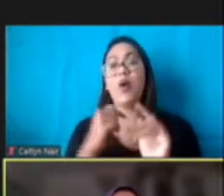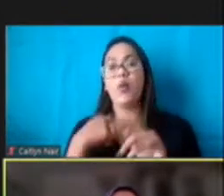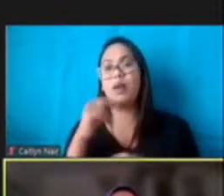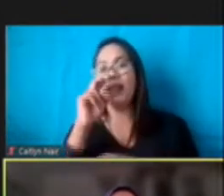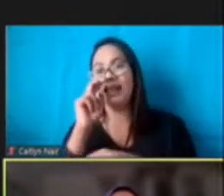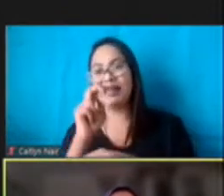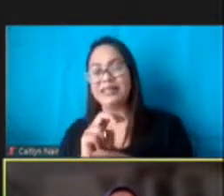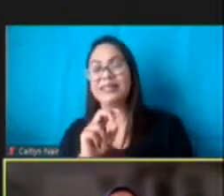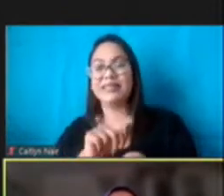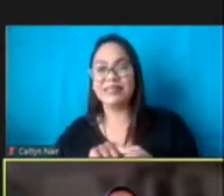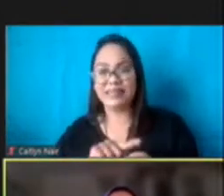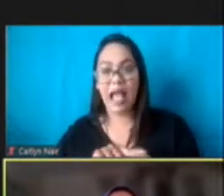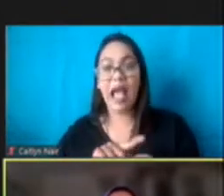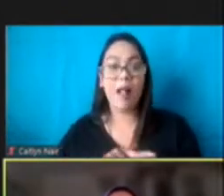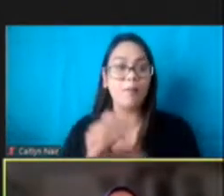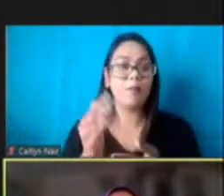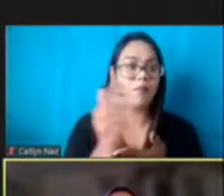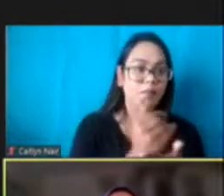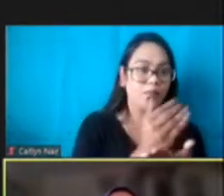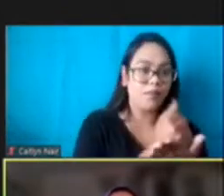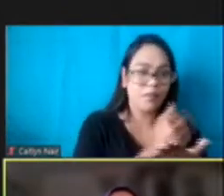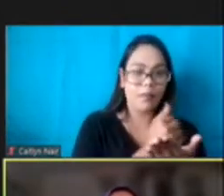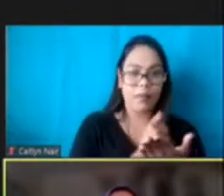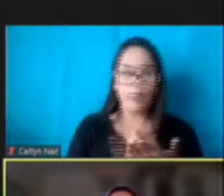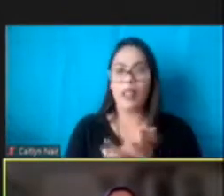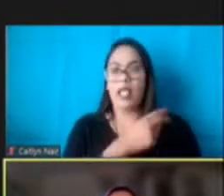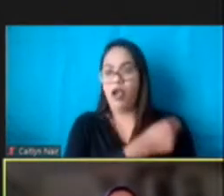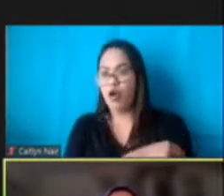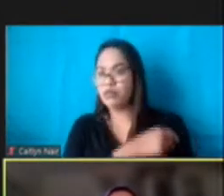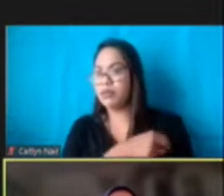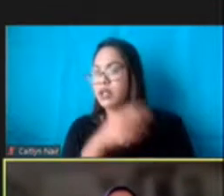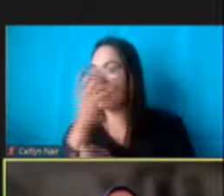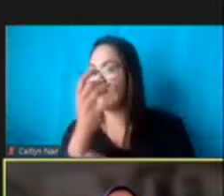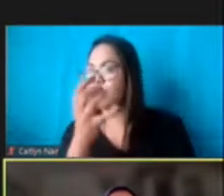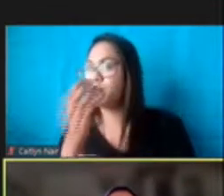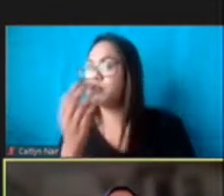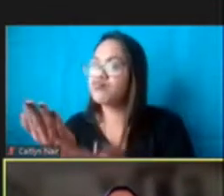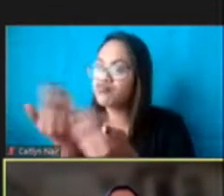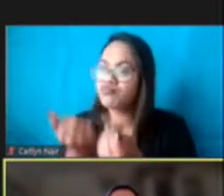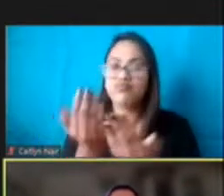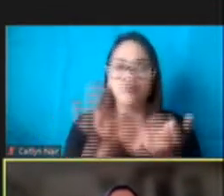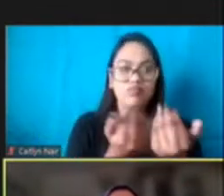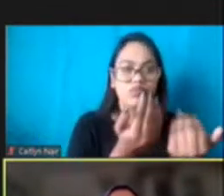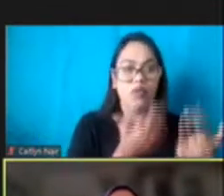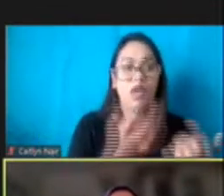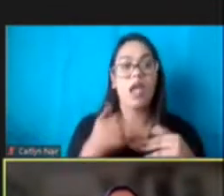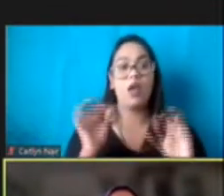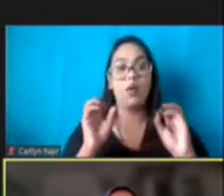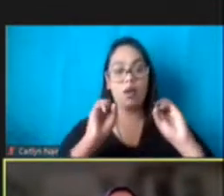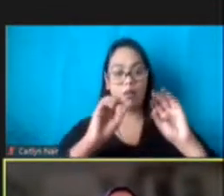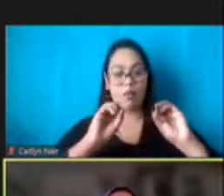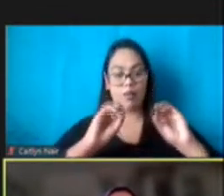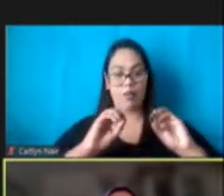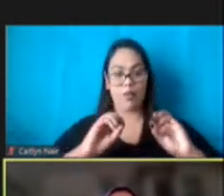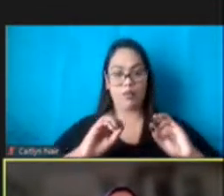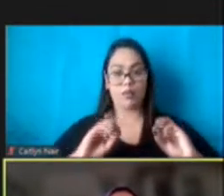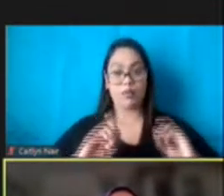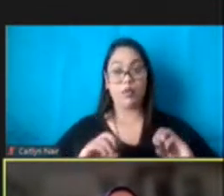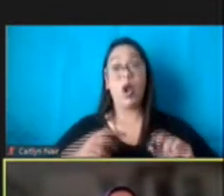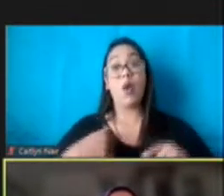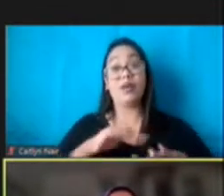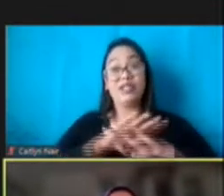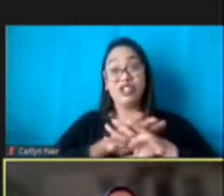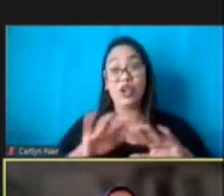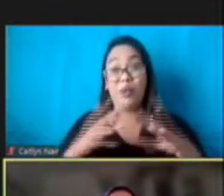use severe as a proxy for severity, the indicator that I've described. We don't have clinical and laboratory information in our